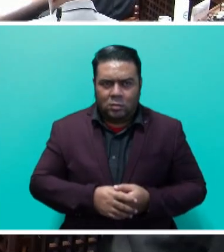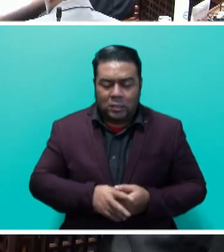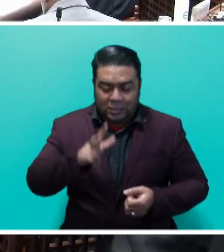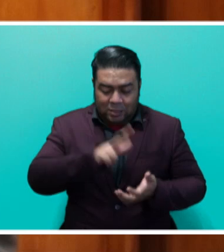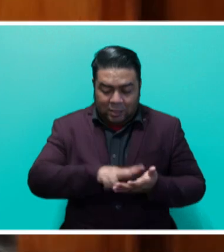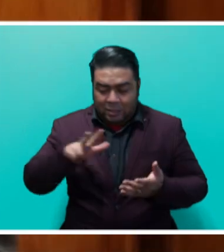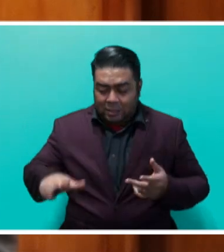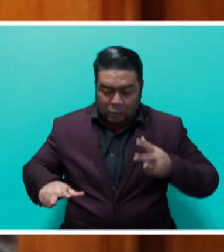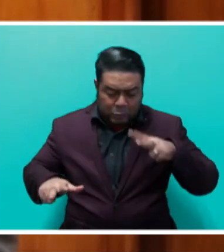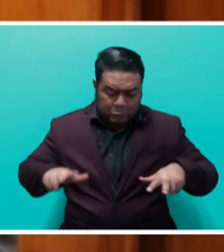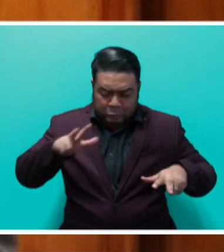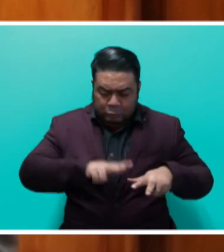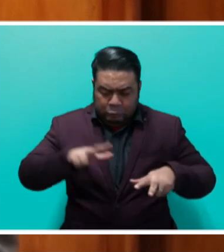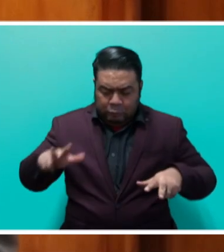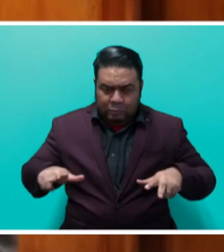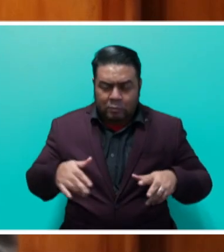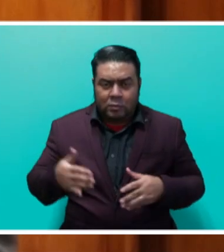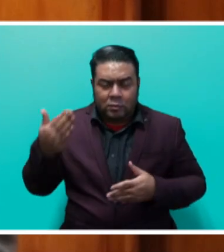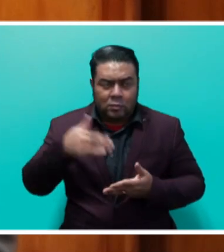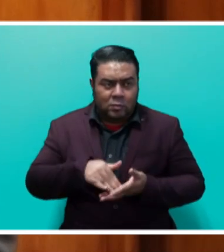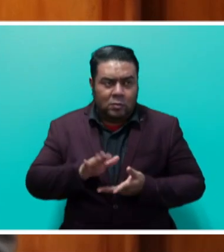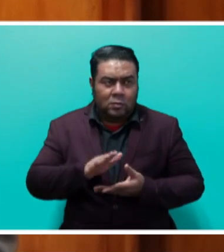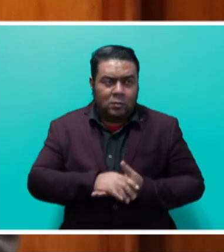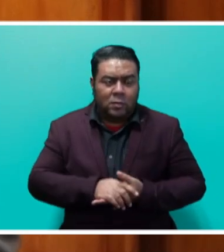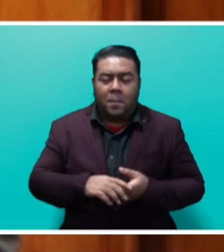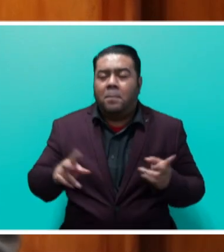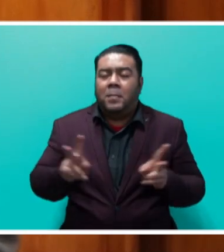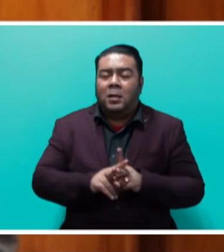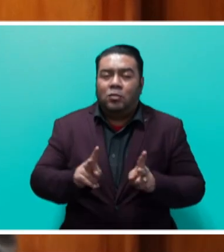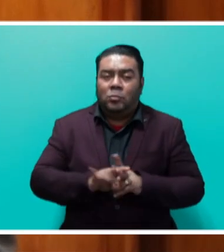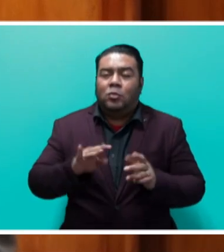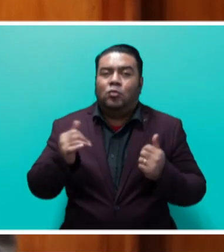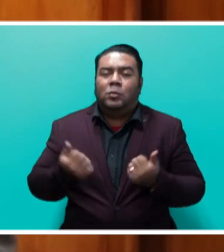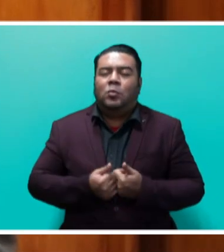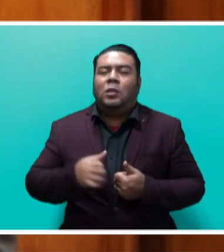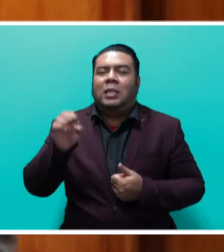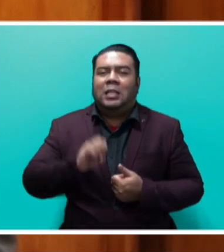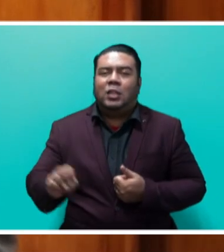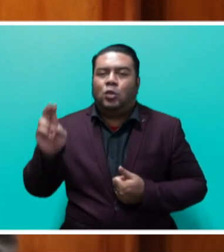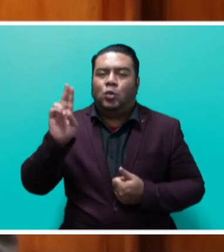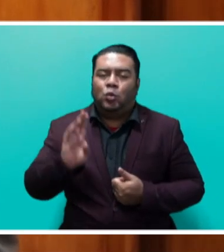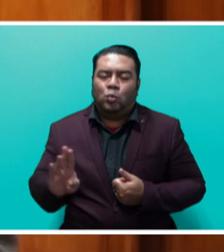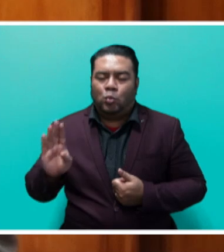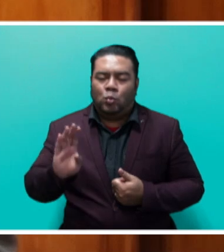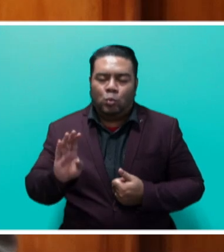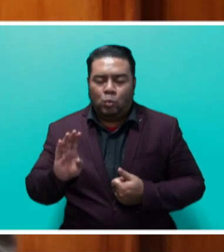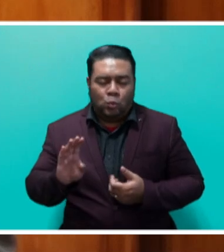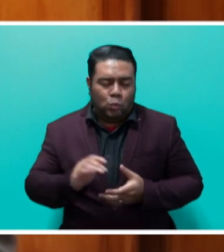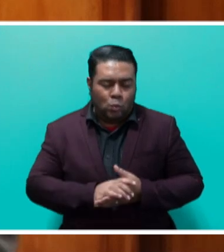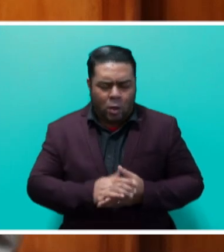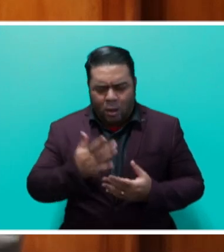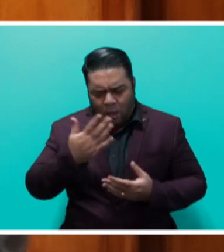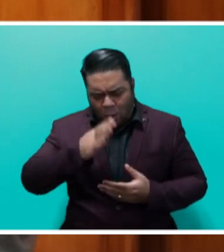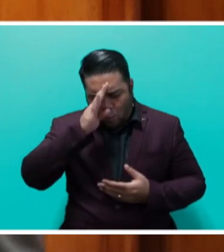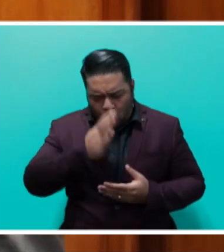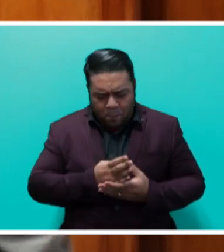signing up to the interim economic partnership agreement with the EU. And I think once that's signed, I think it will